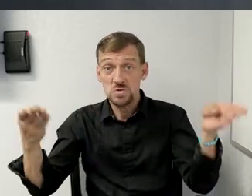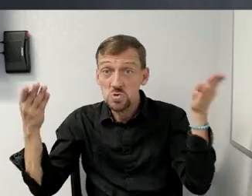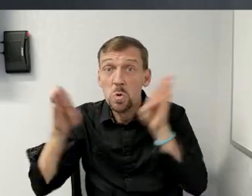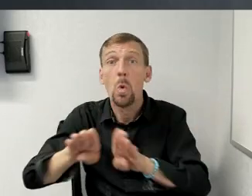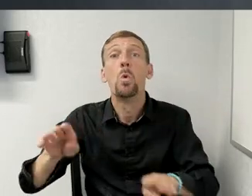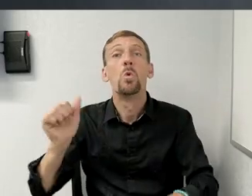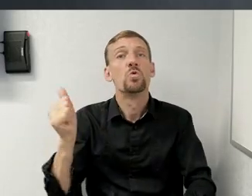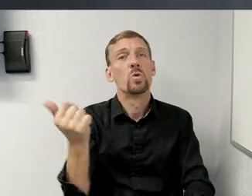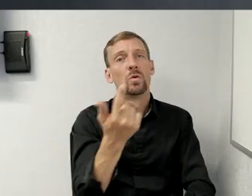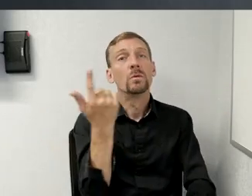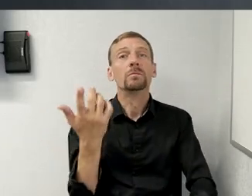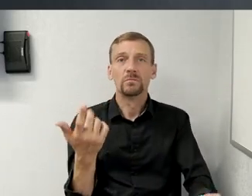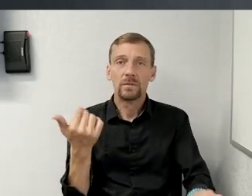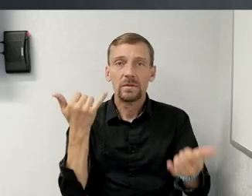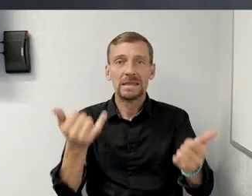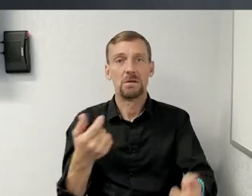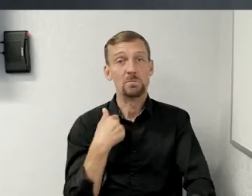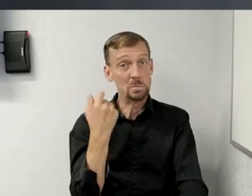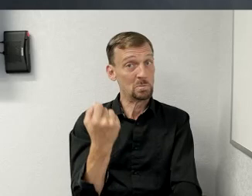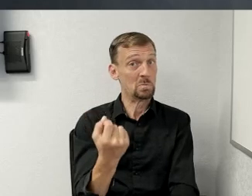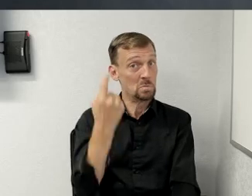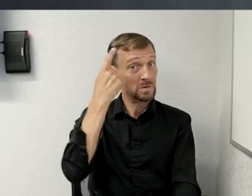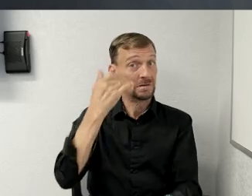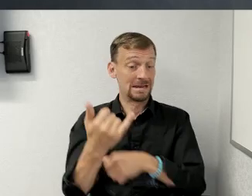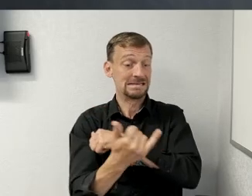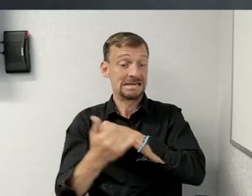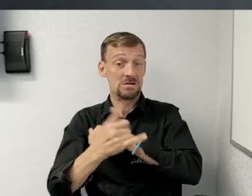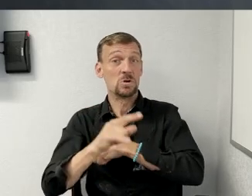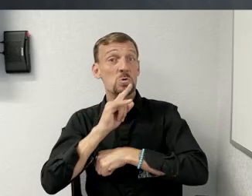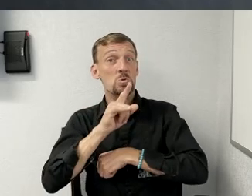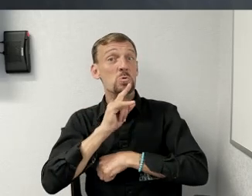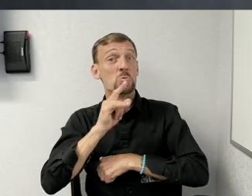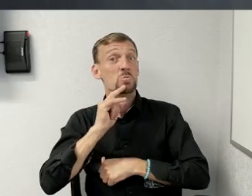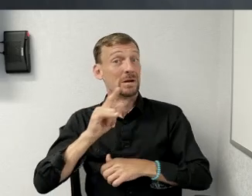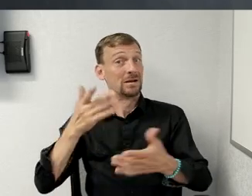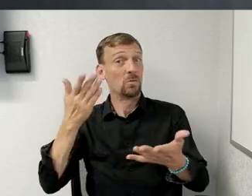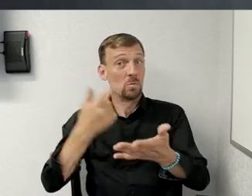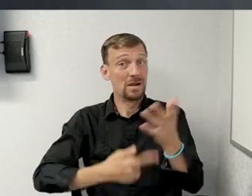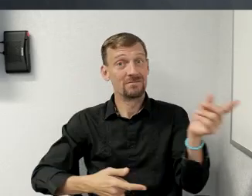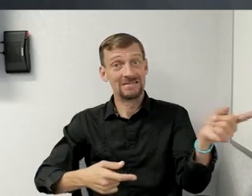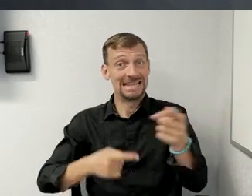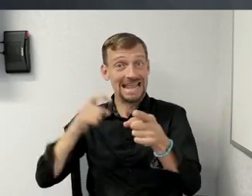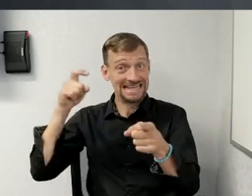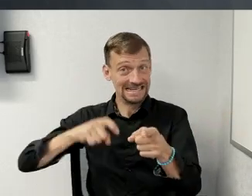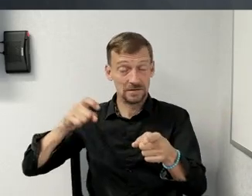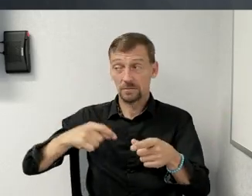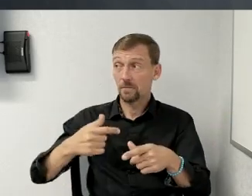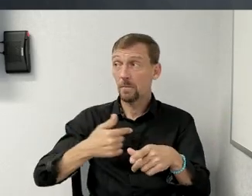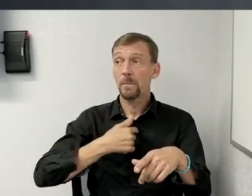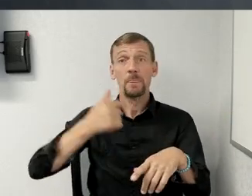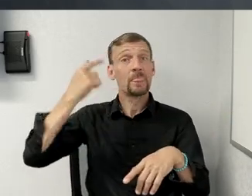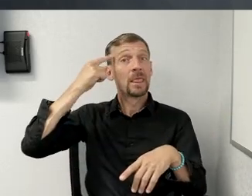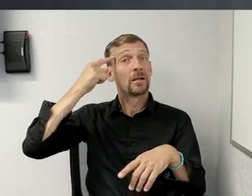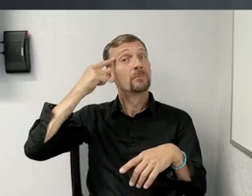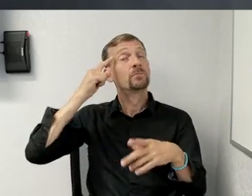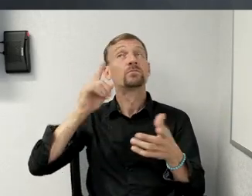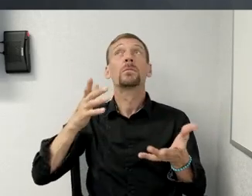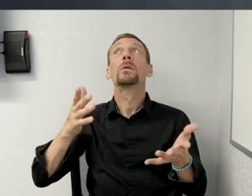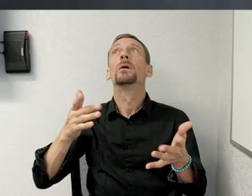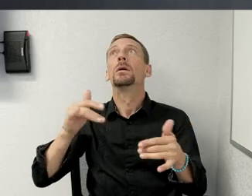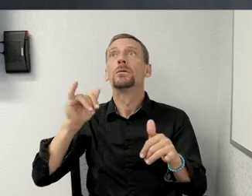the pressure that the county was under. So I kind of expected, I actually, earlier